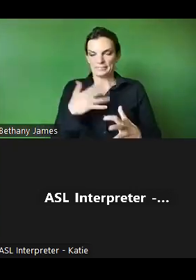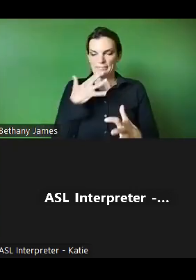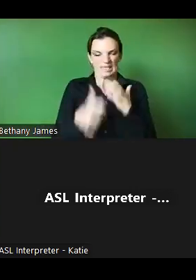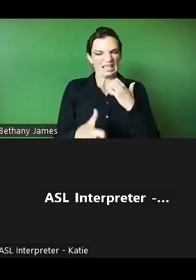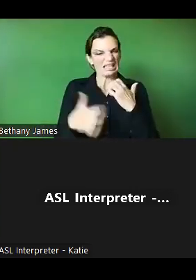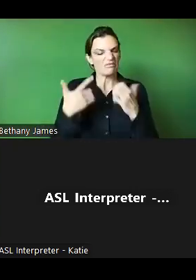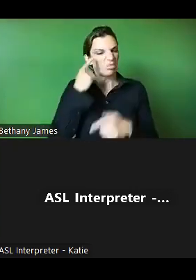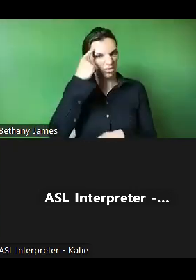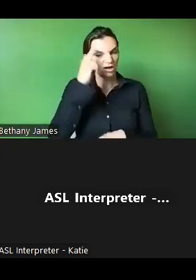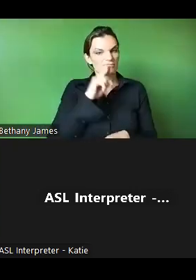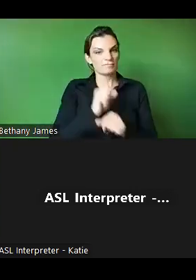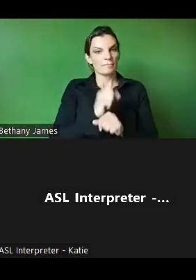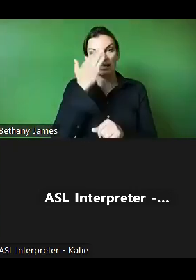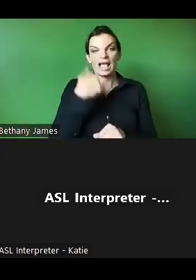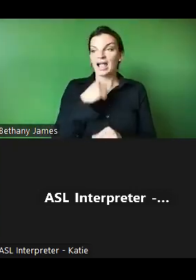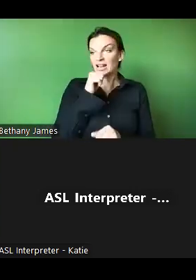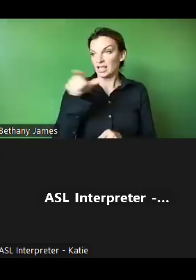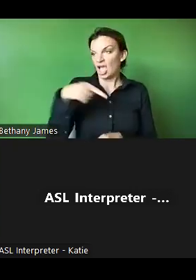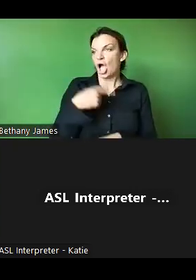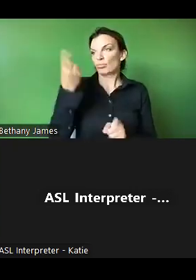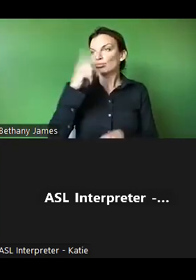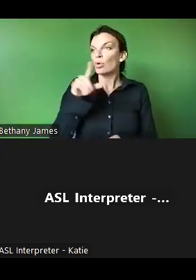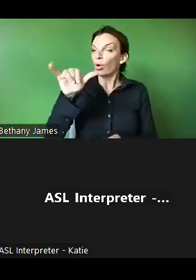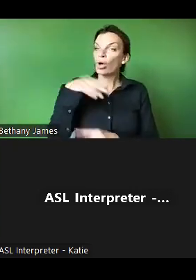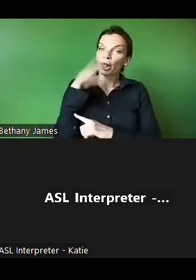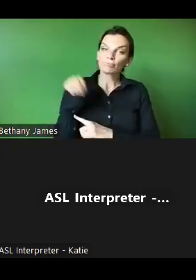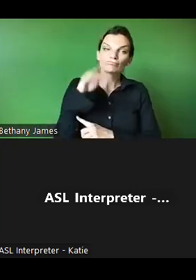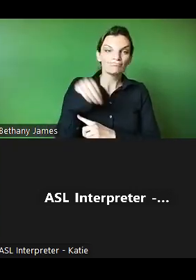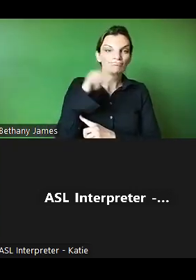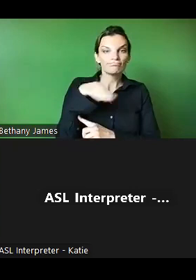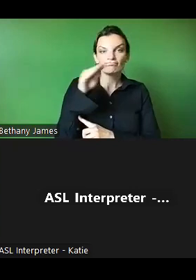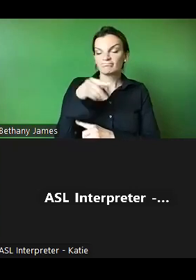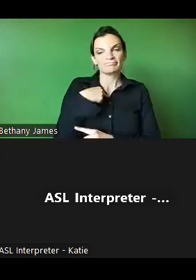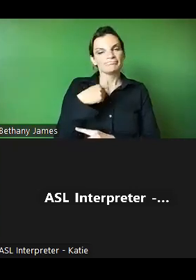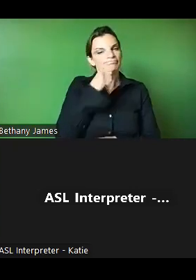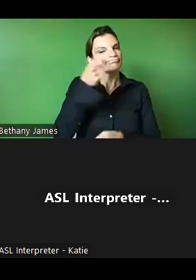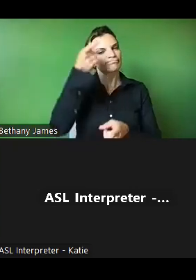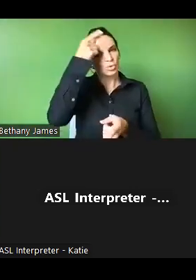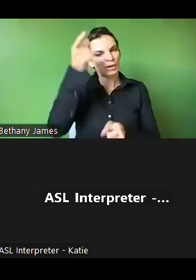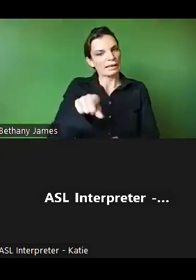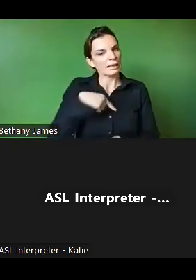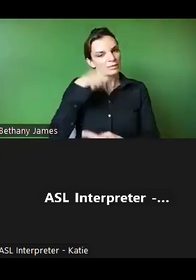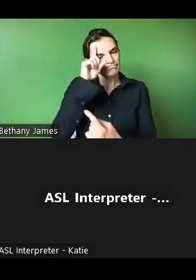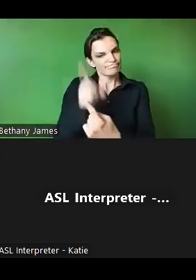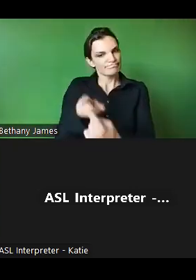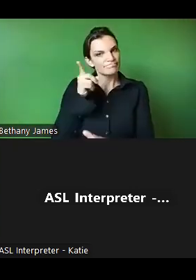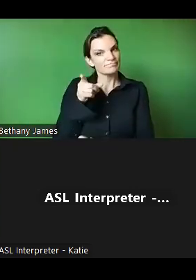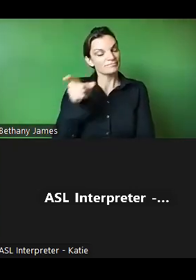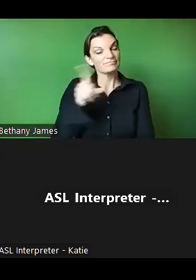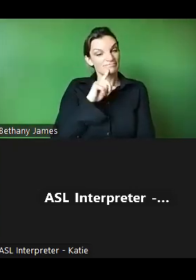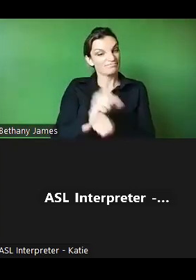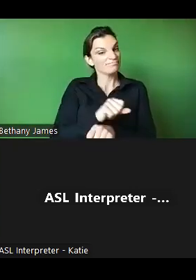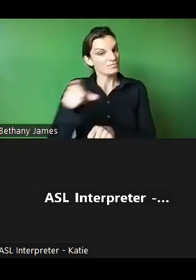just affirming what she stated about her experience being absolute truth. And I got pushed back a